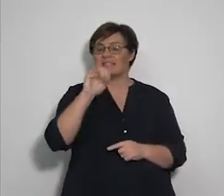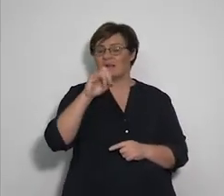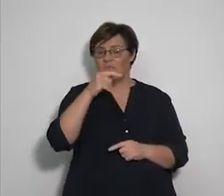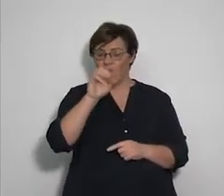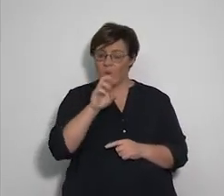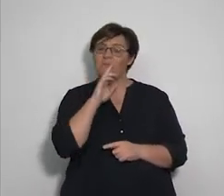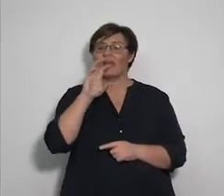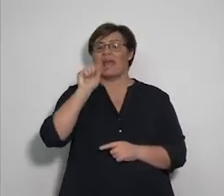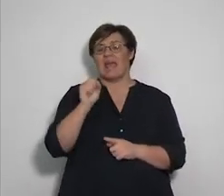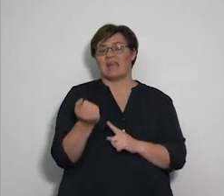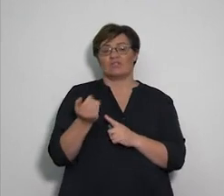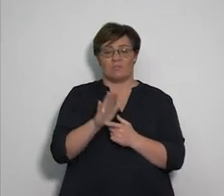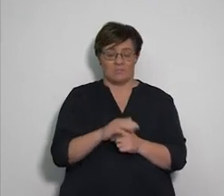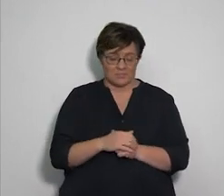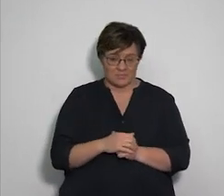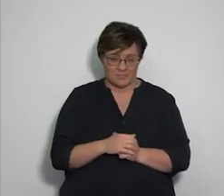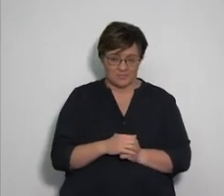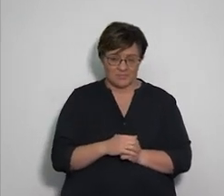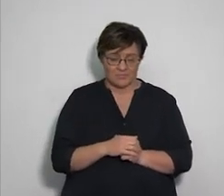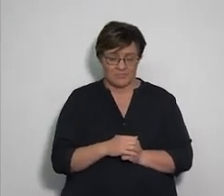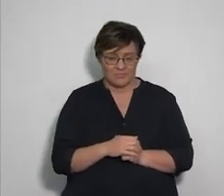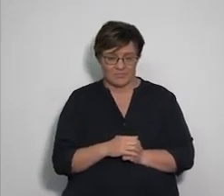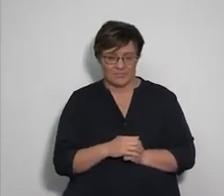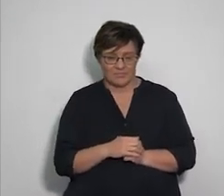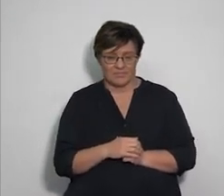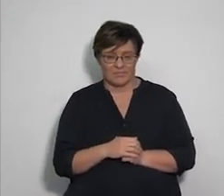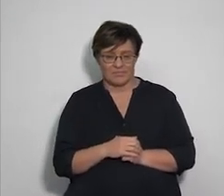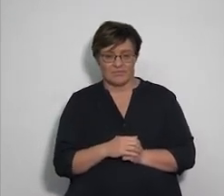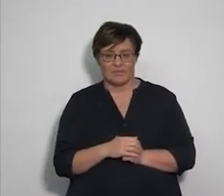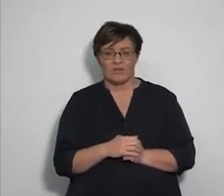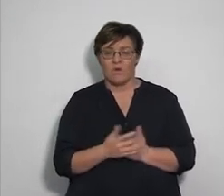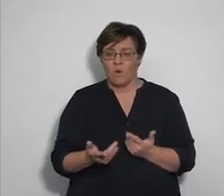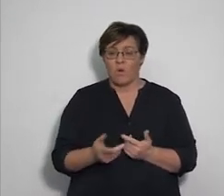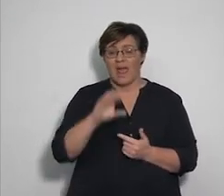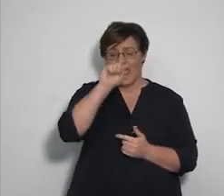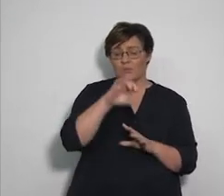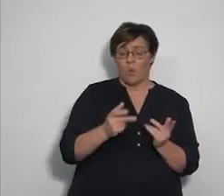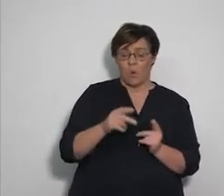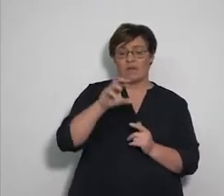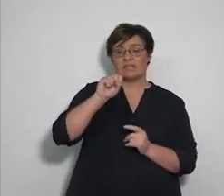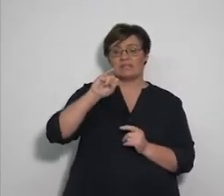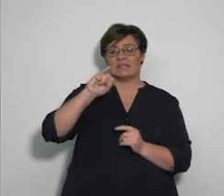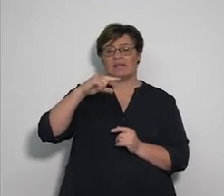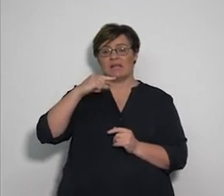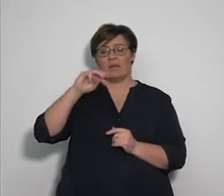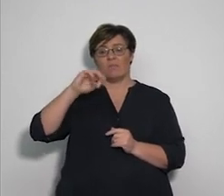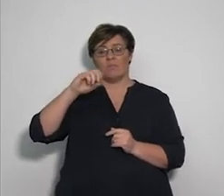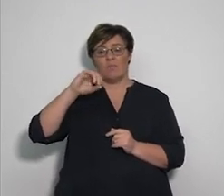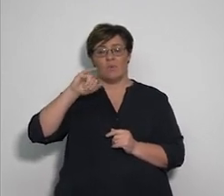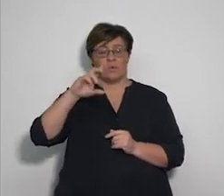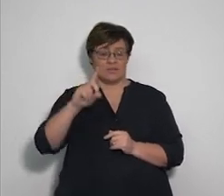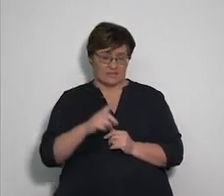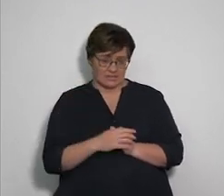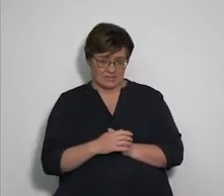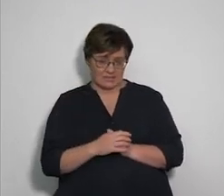that it was an S-shaped graph, or the word that you could use is sigmoid,